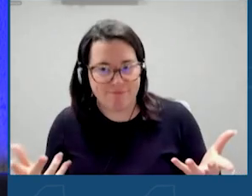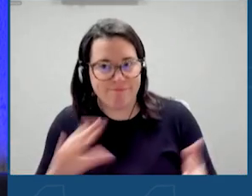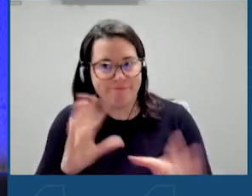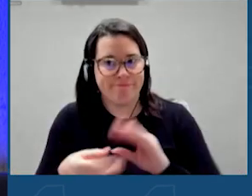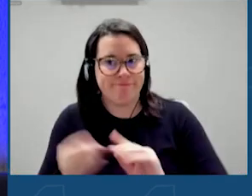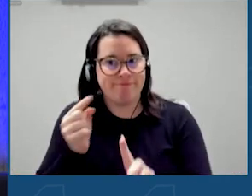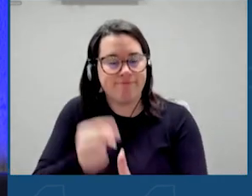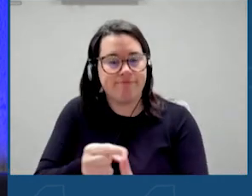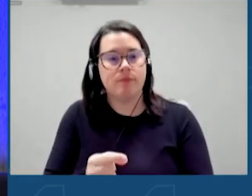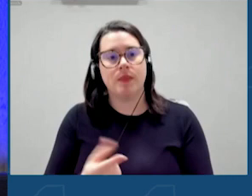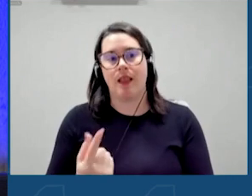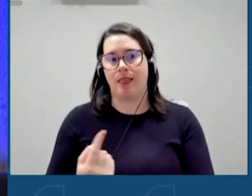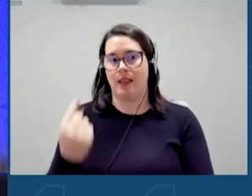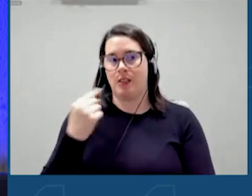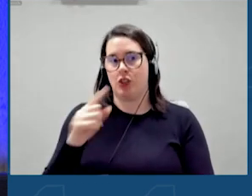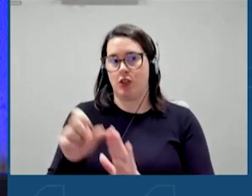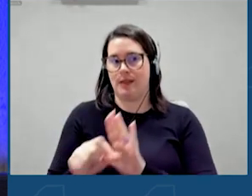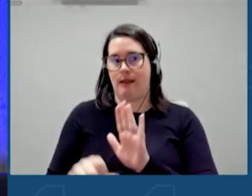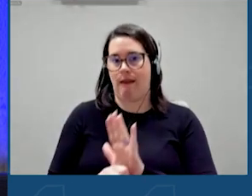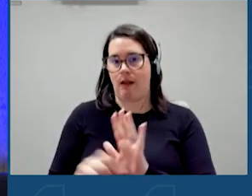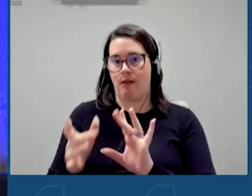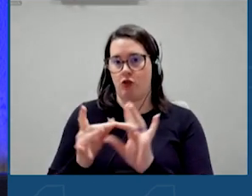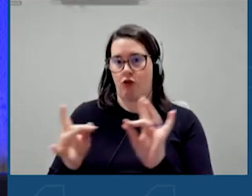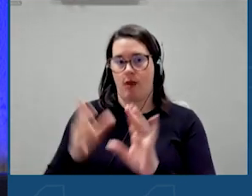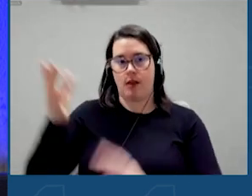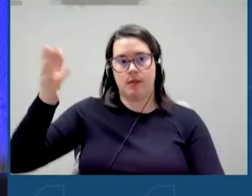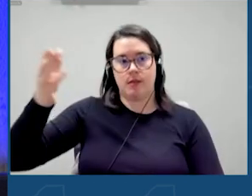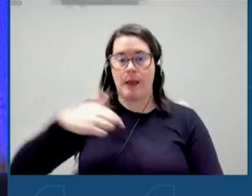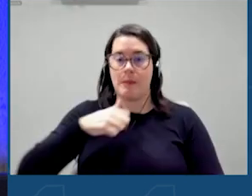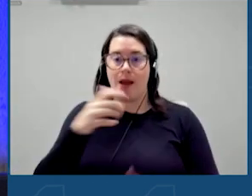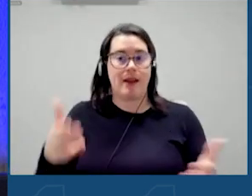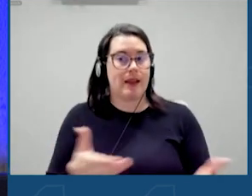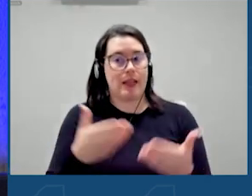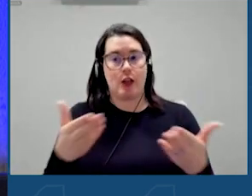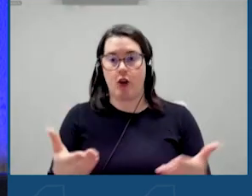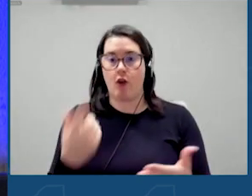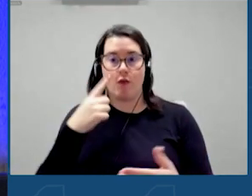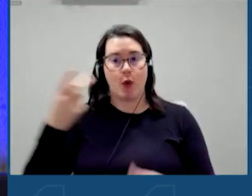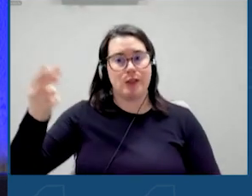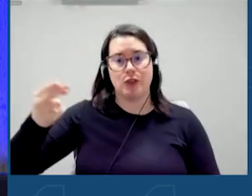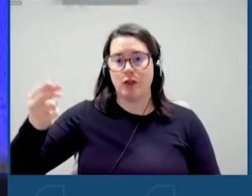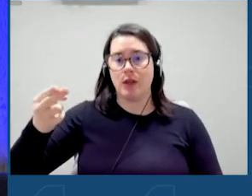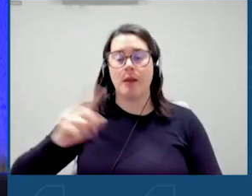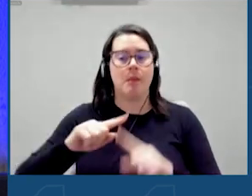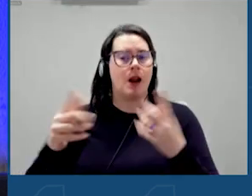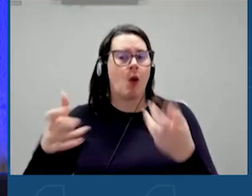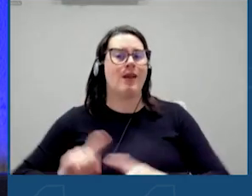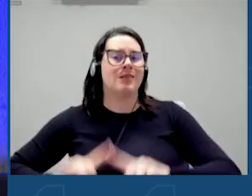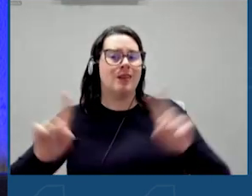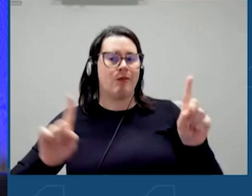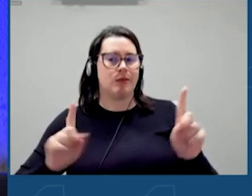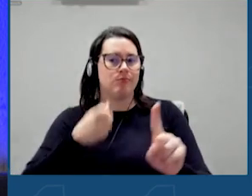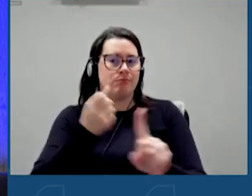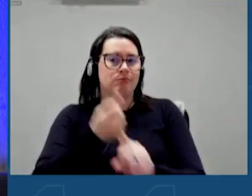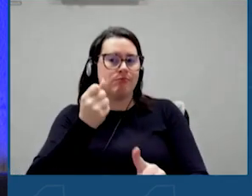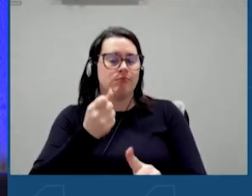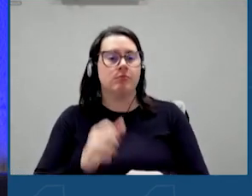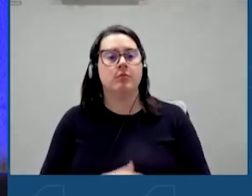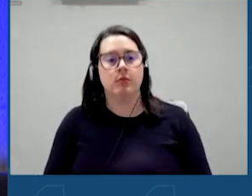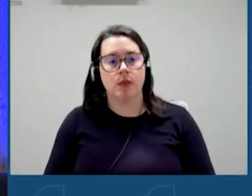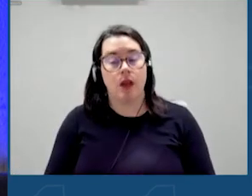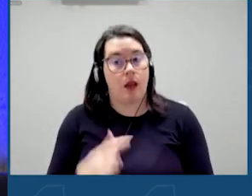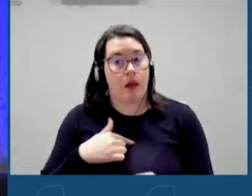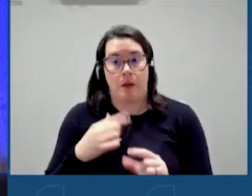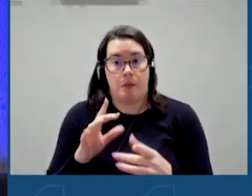by saying, I'm not here to make history, I'm here to make a difference. And what I meant was simple. It was very simple. I